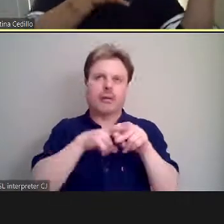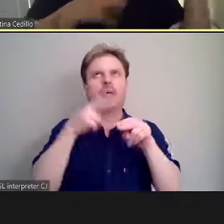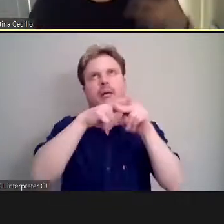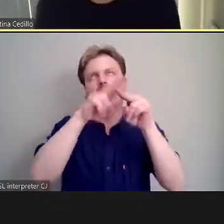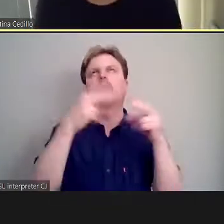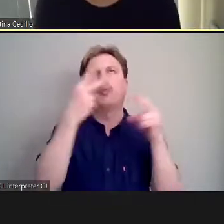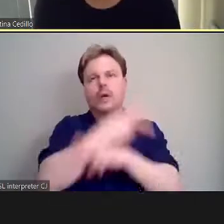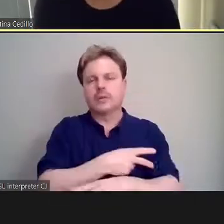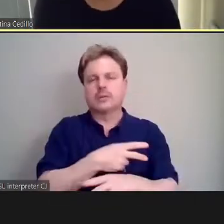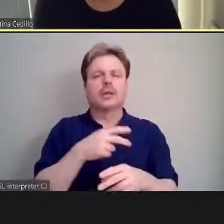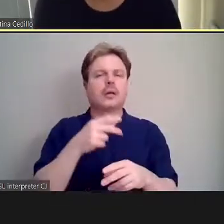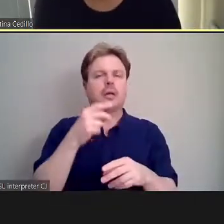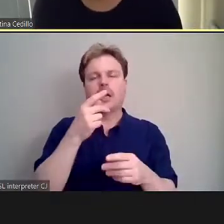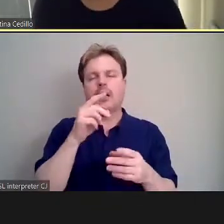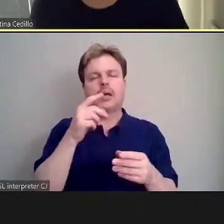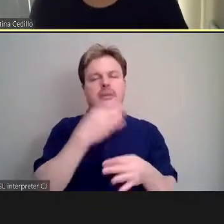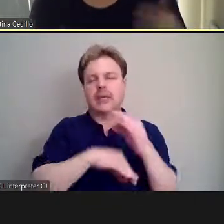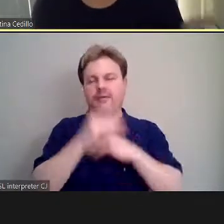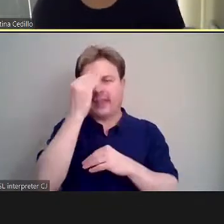the other way around.